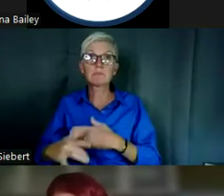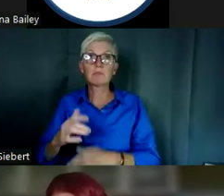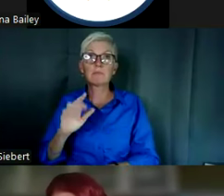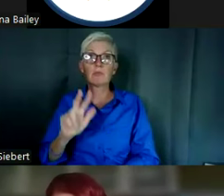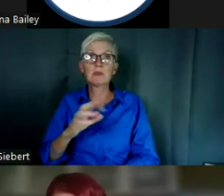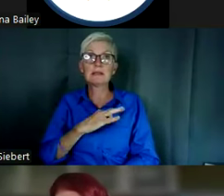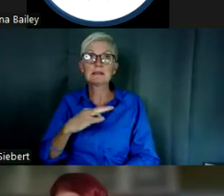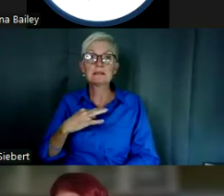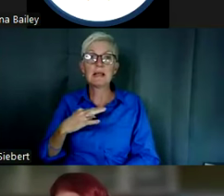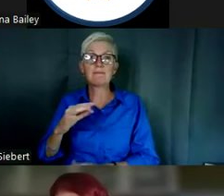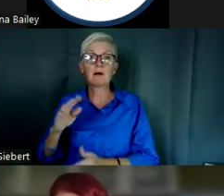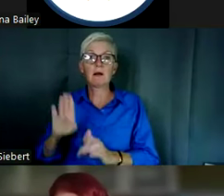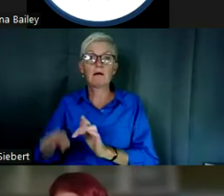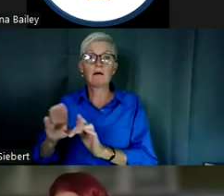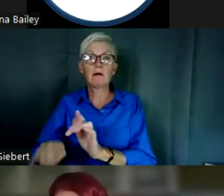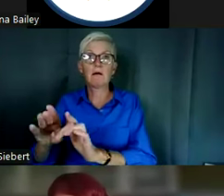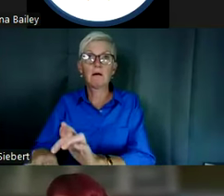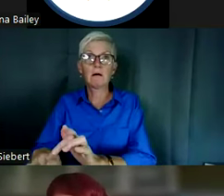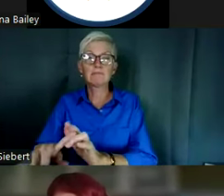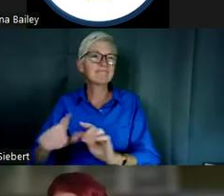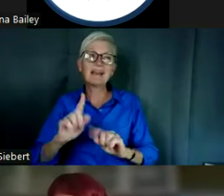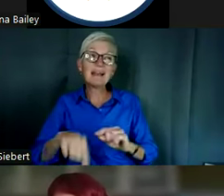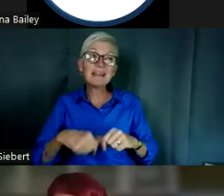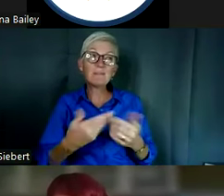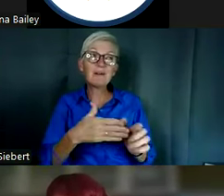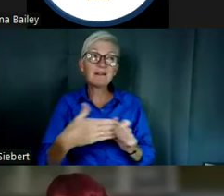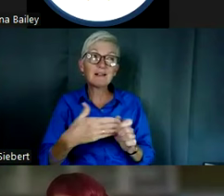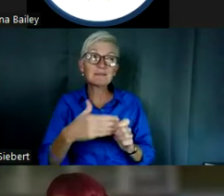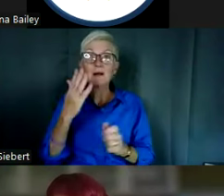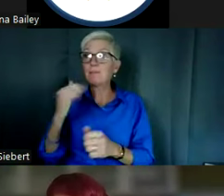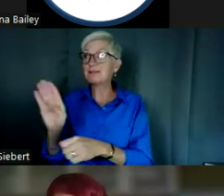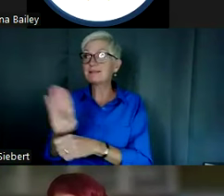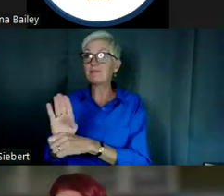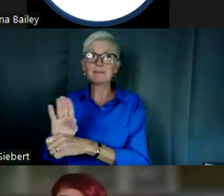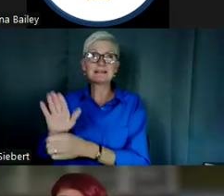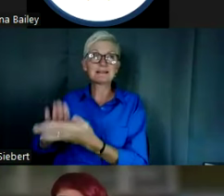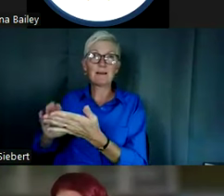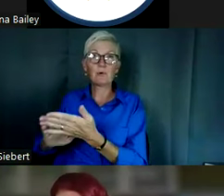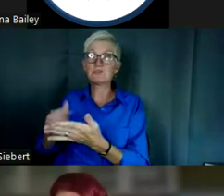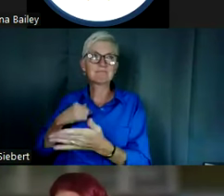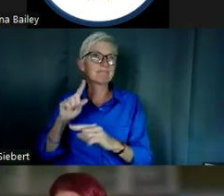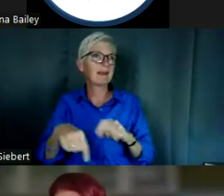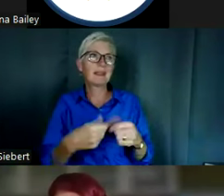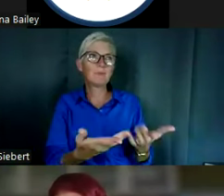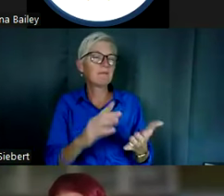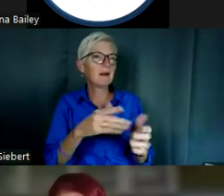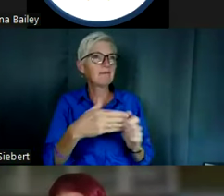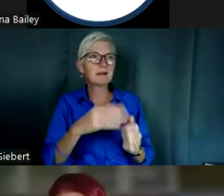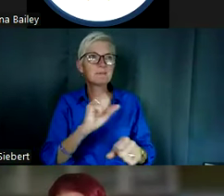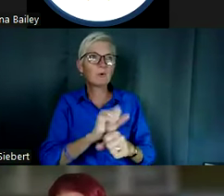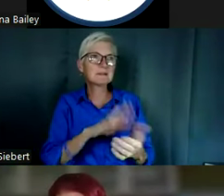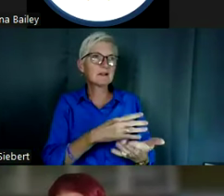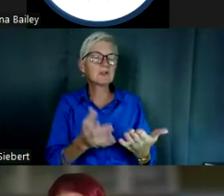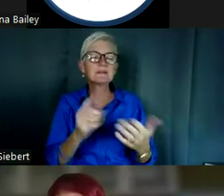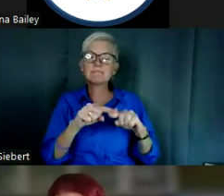able to provide that same flexibility because of what's happening operationally in the organization. So again, it's all about context